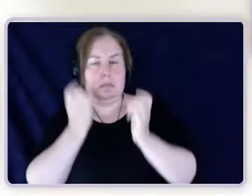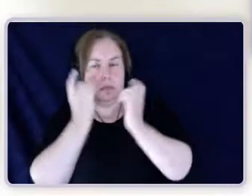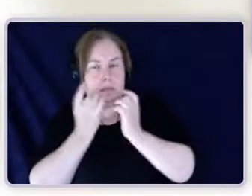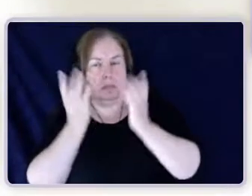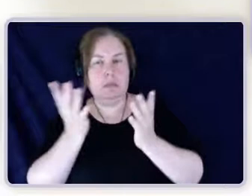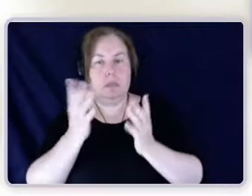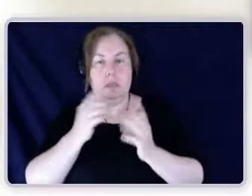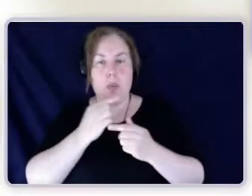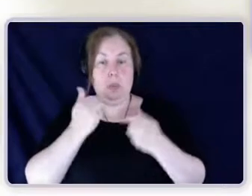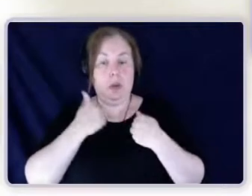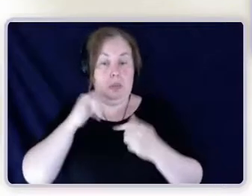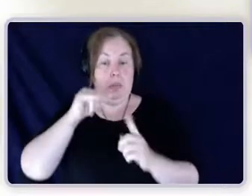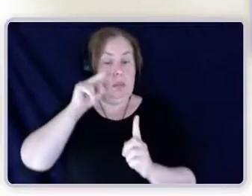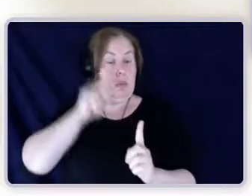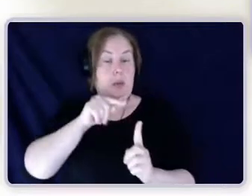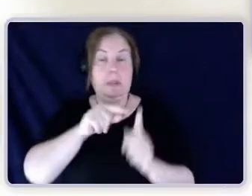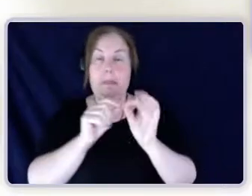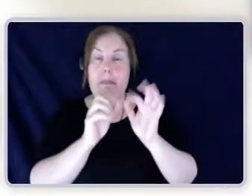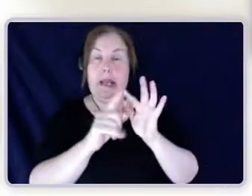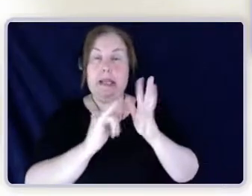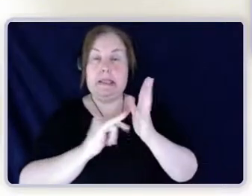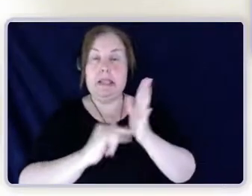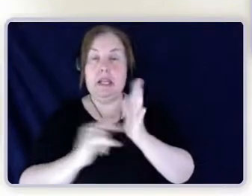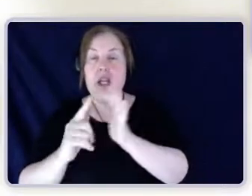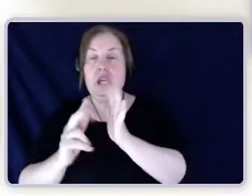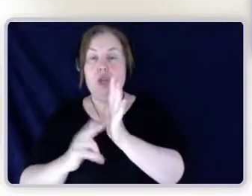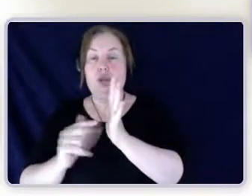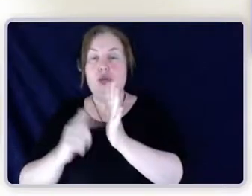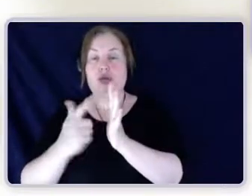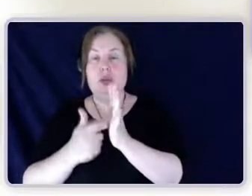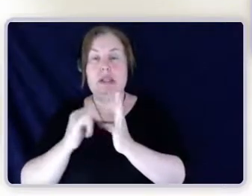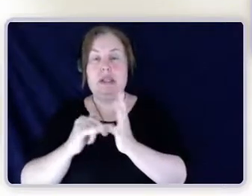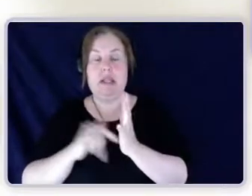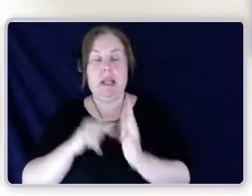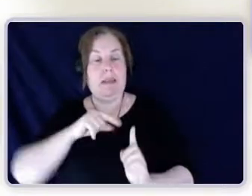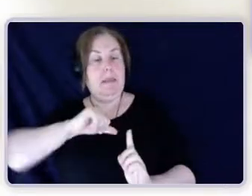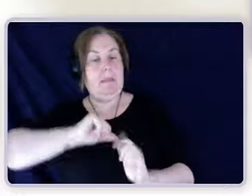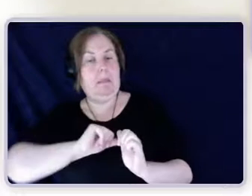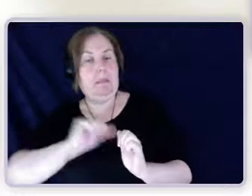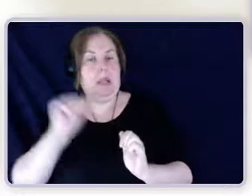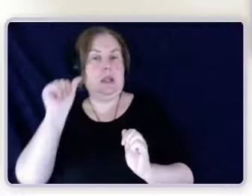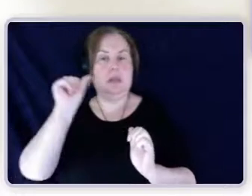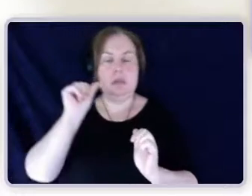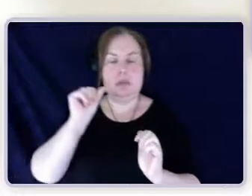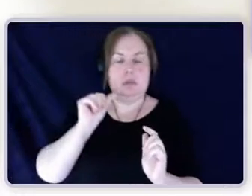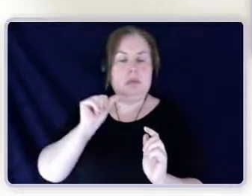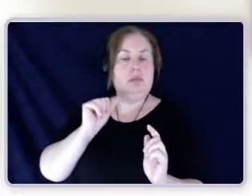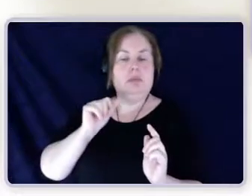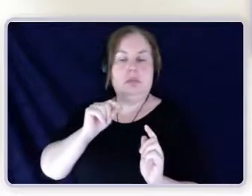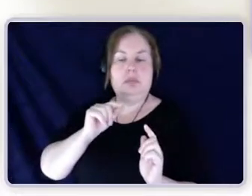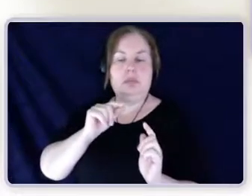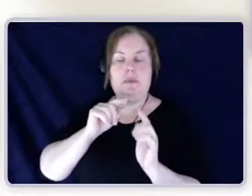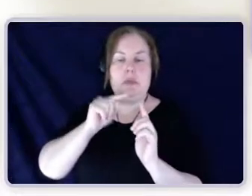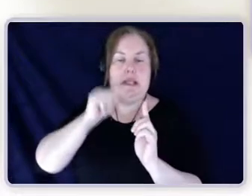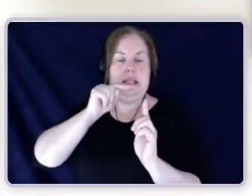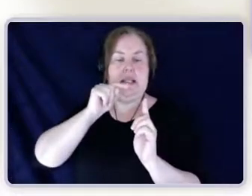or possibly the overriding factor which we need to consider when we make a decision for someone if